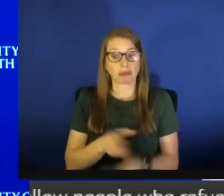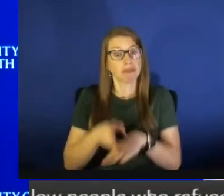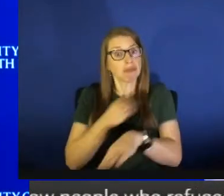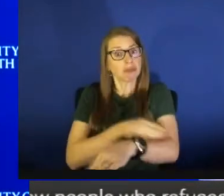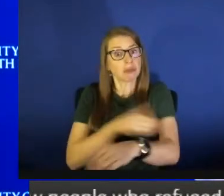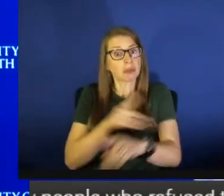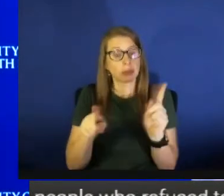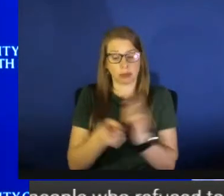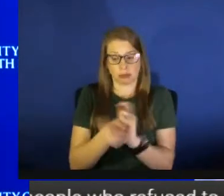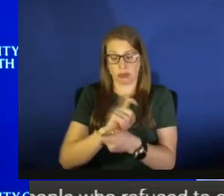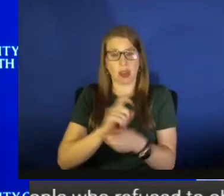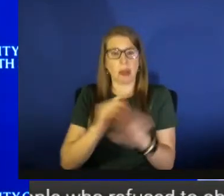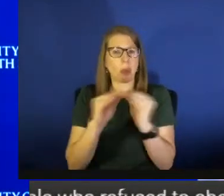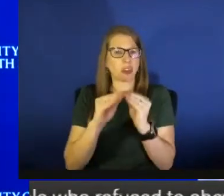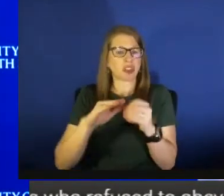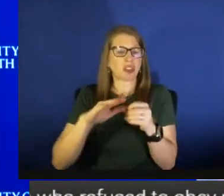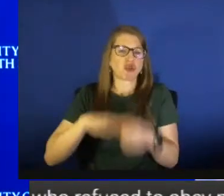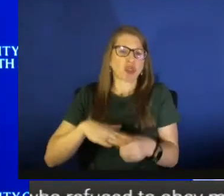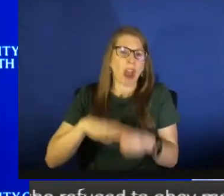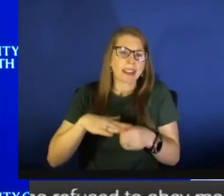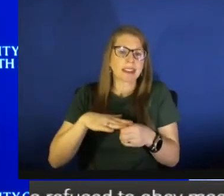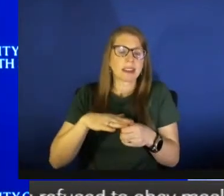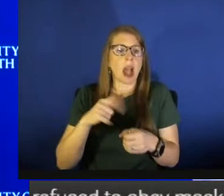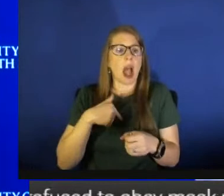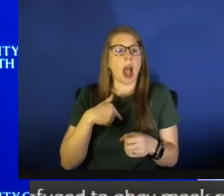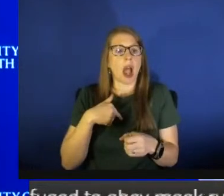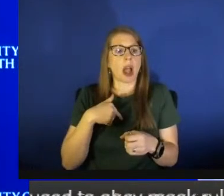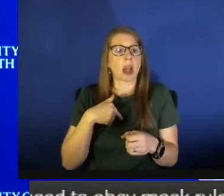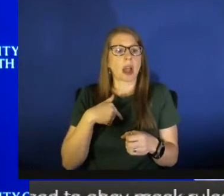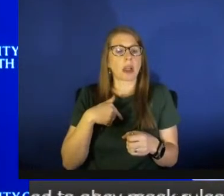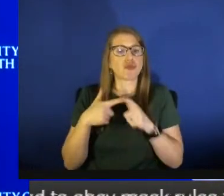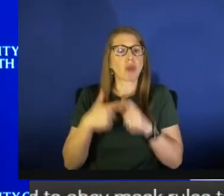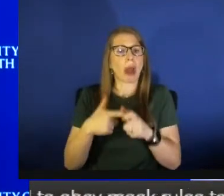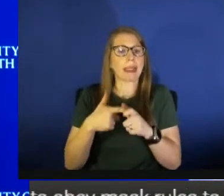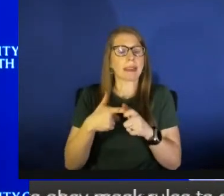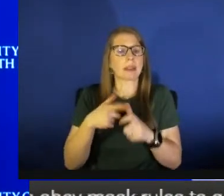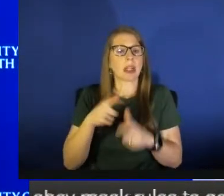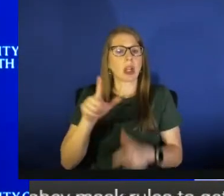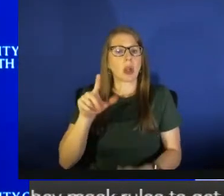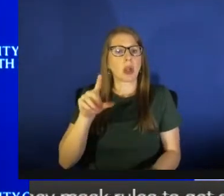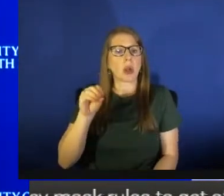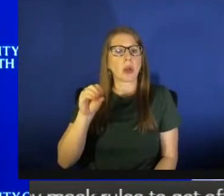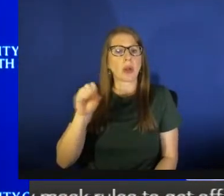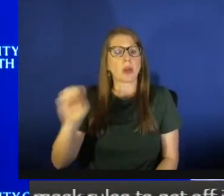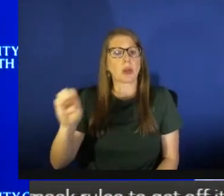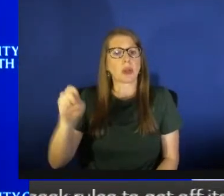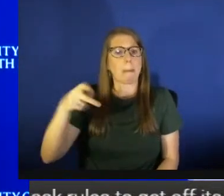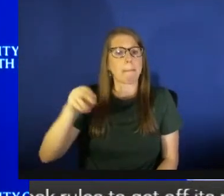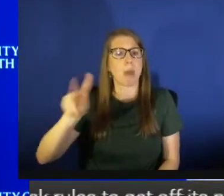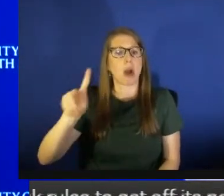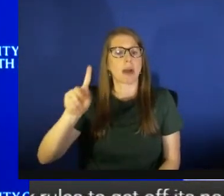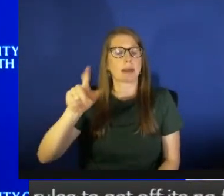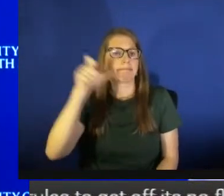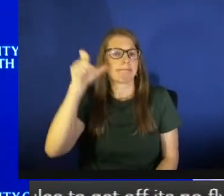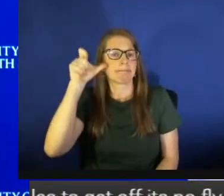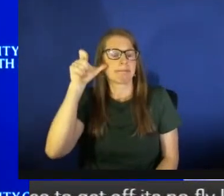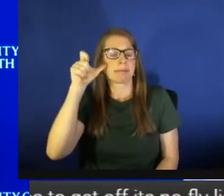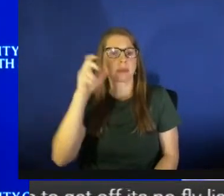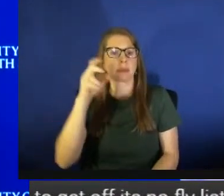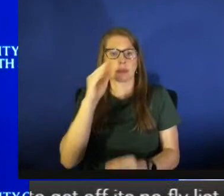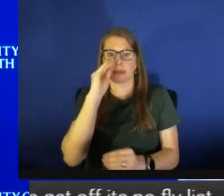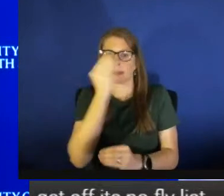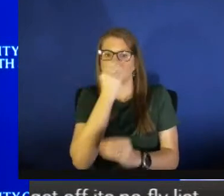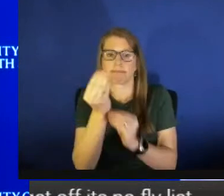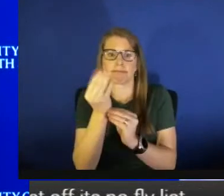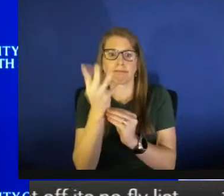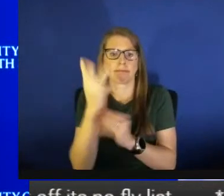stress, things of that nature. I was running around Loose Park yesterday and noticed the blossoms in the tree, and just remember what it was like 2 years ago to